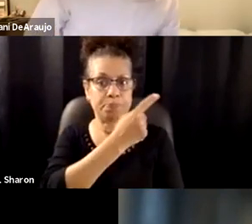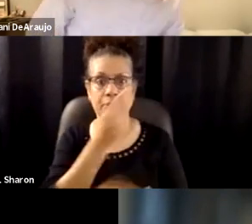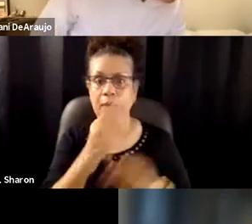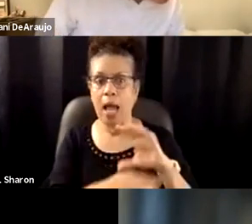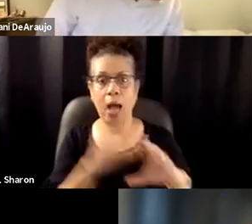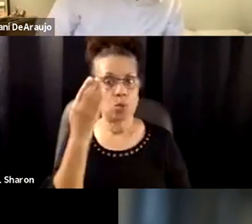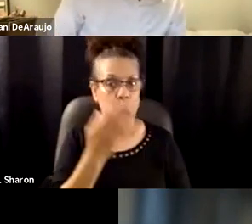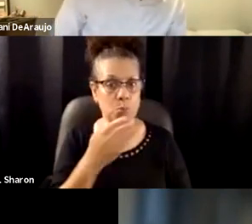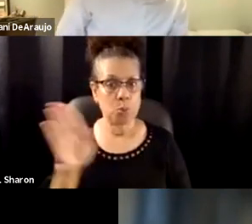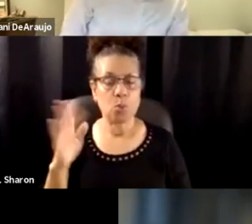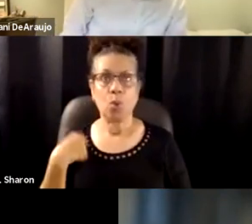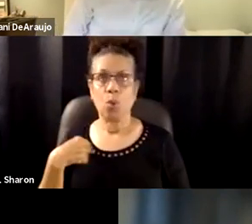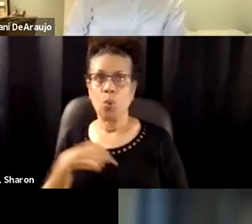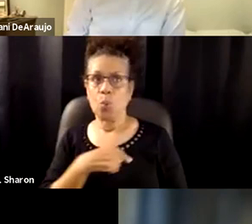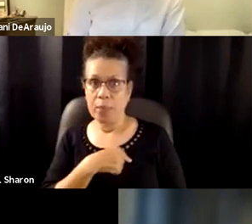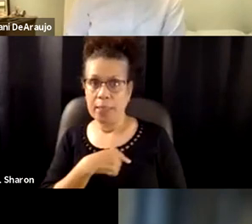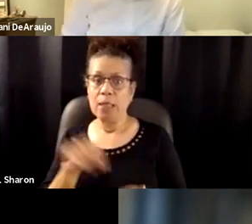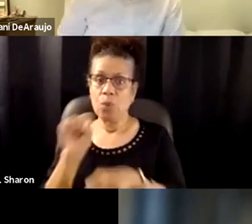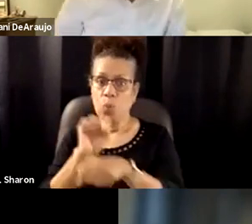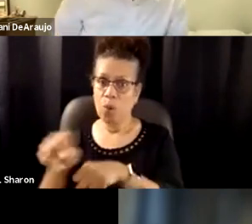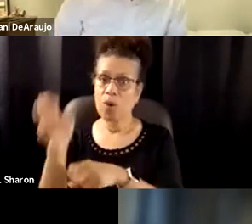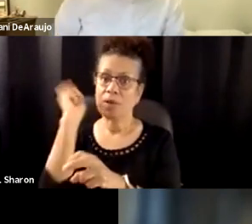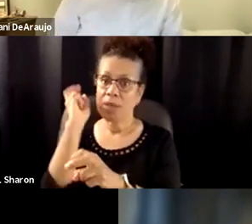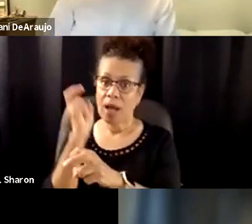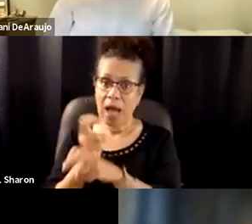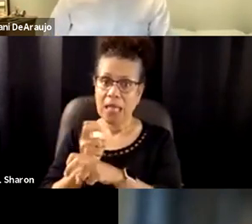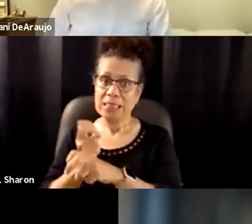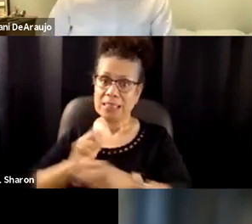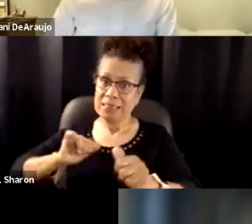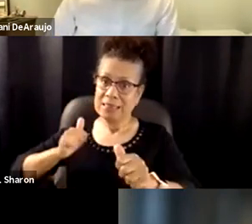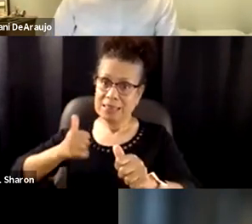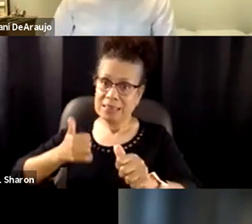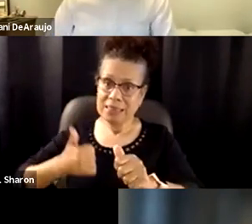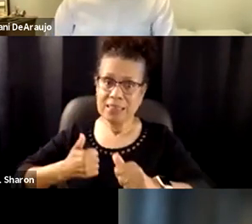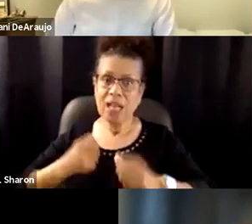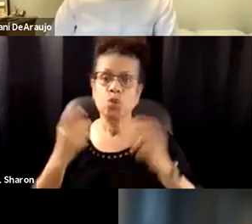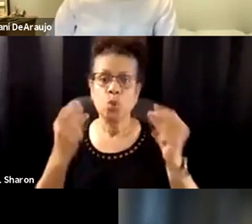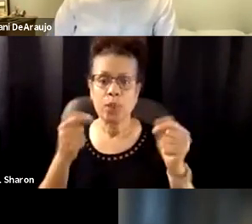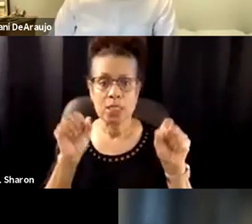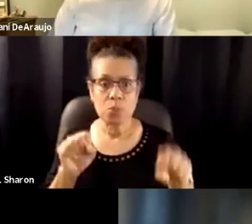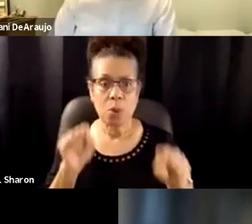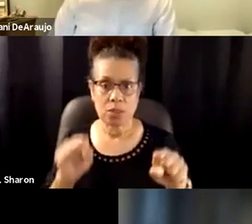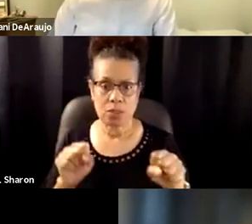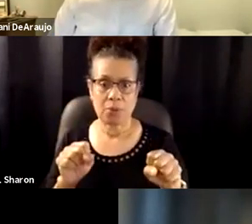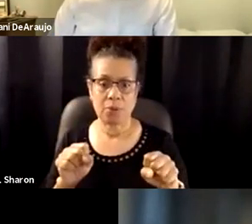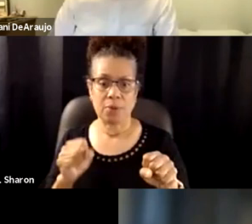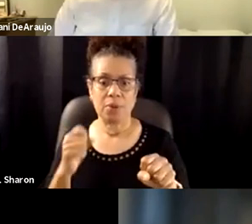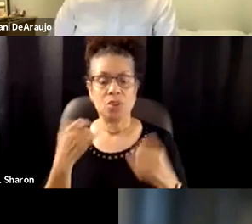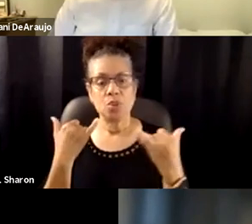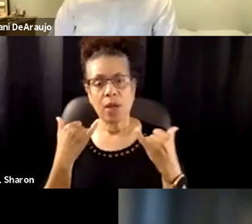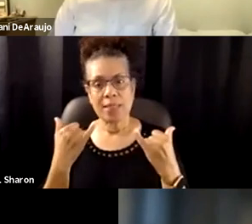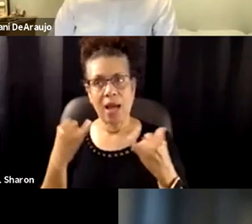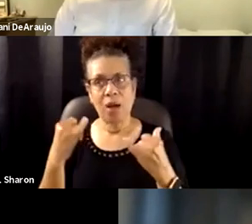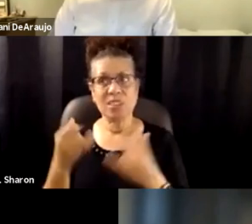um as expeditiously indigenous and um quickly as possible to get it resolved and we're working on it since yesterday